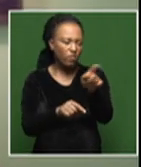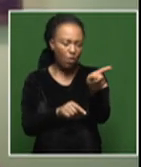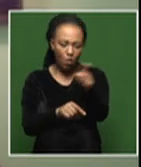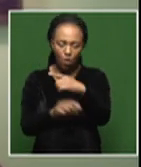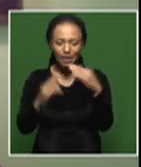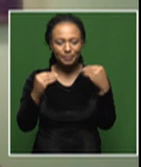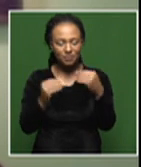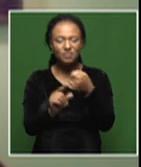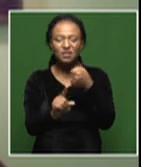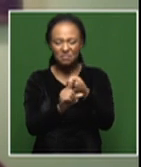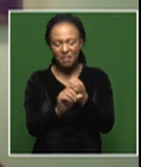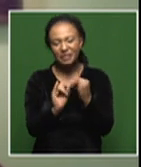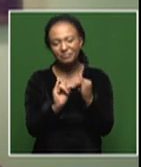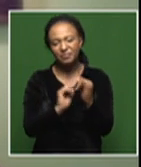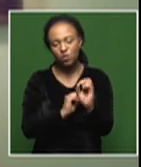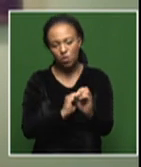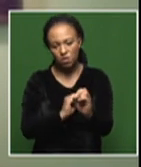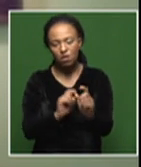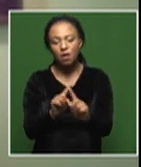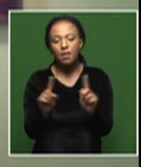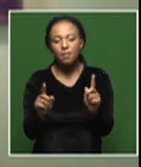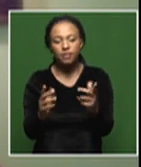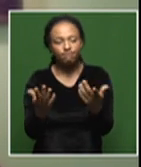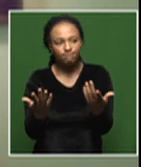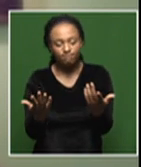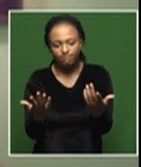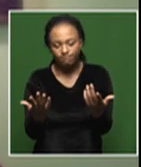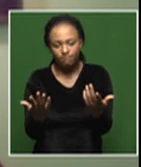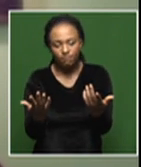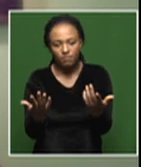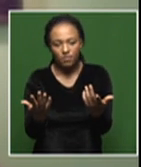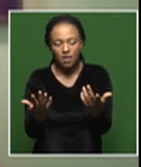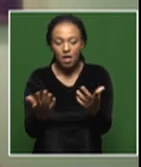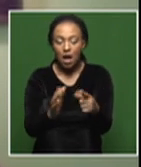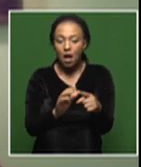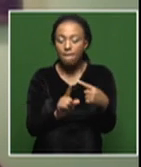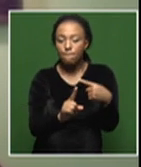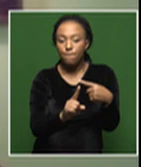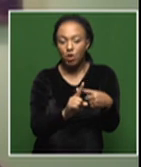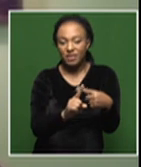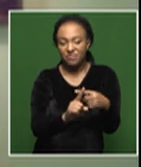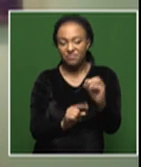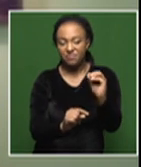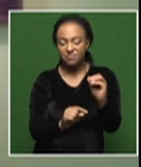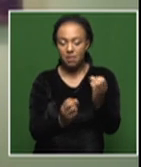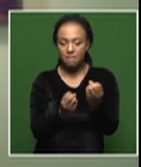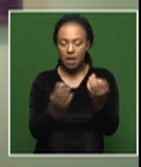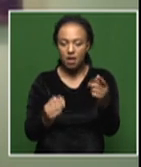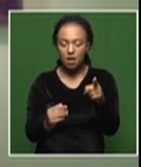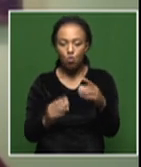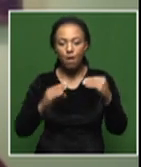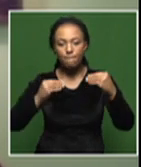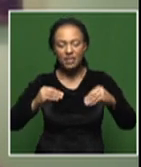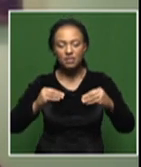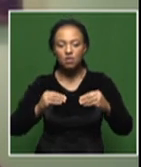impacted. But we have had so many enormous positives. We have taken our business